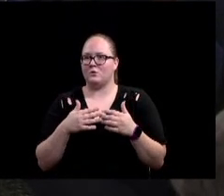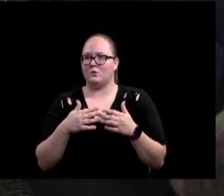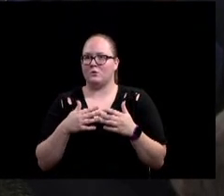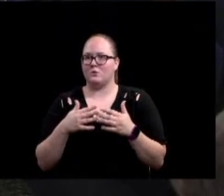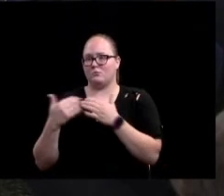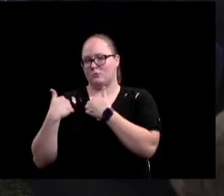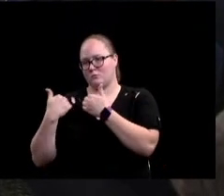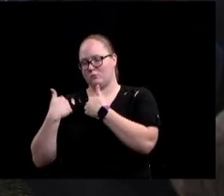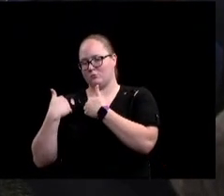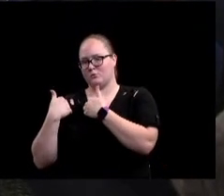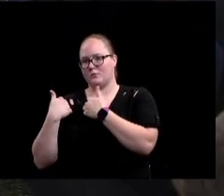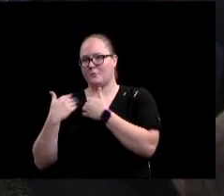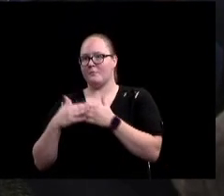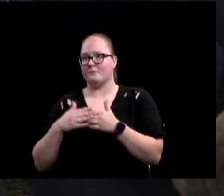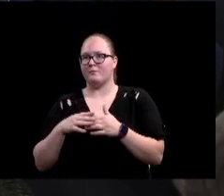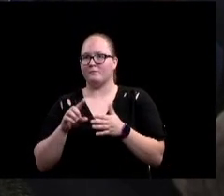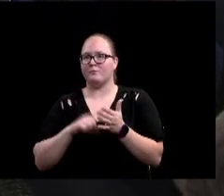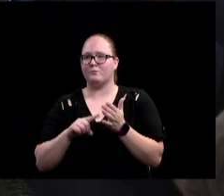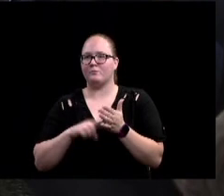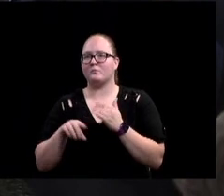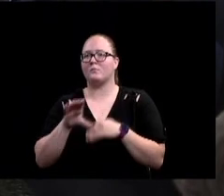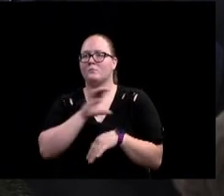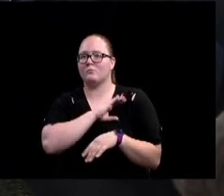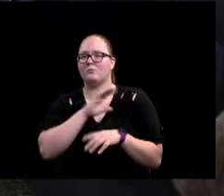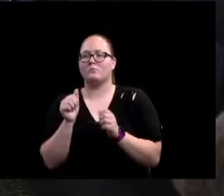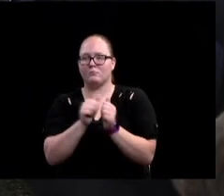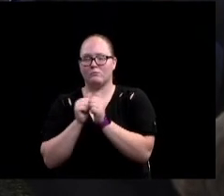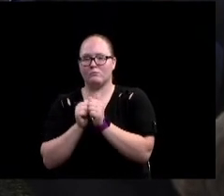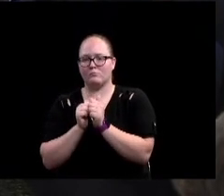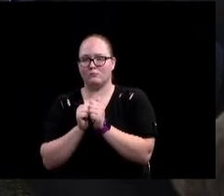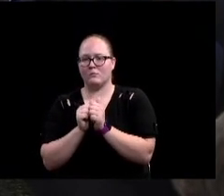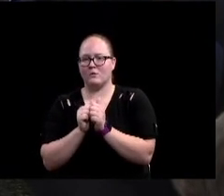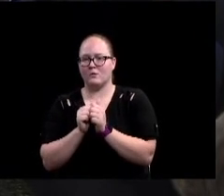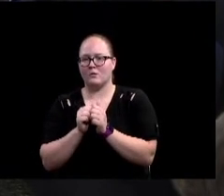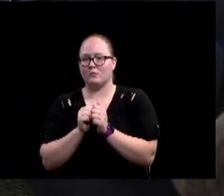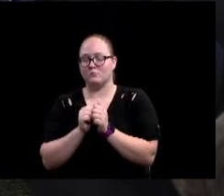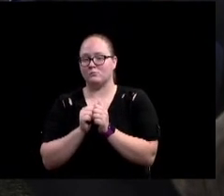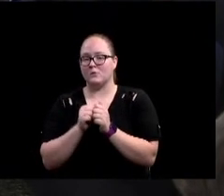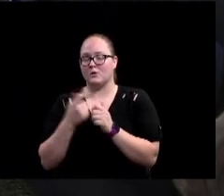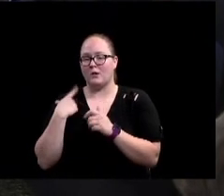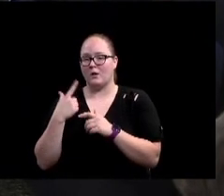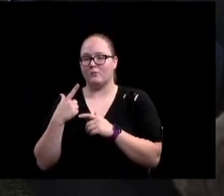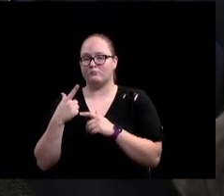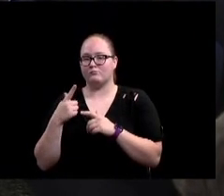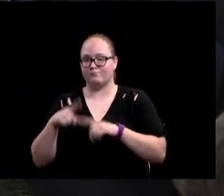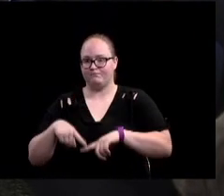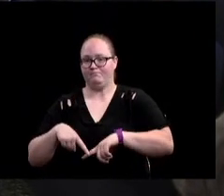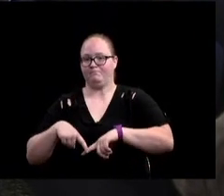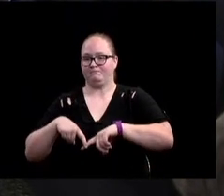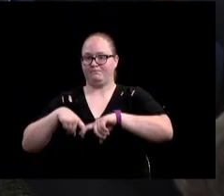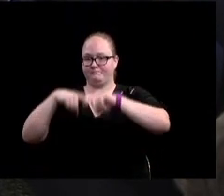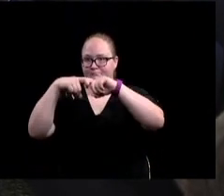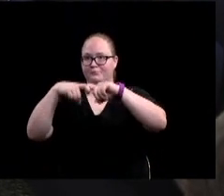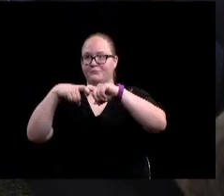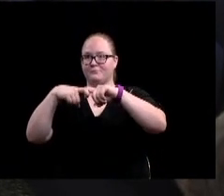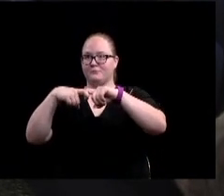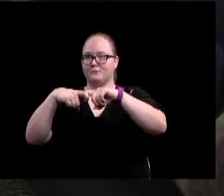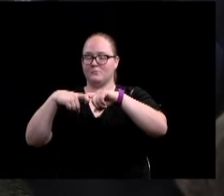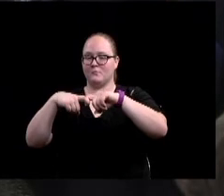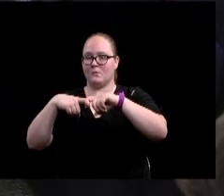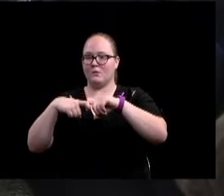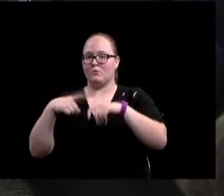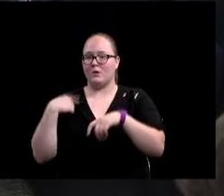I've given out indefinite suspensions, and unfortunately, we have also arrested our own officers. That is